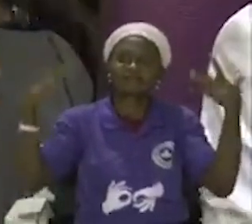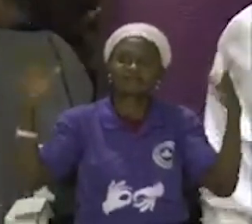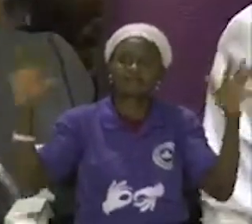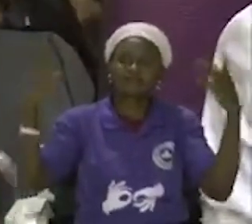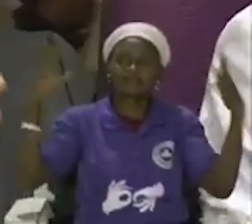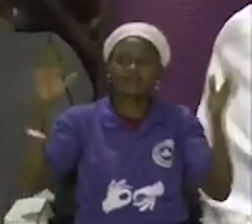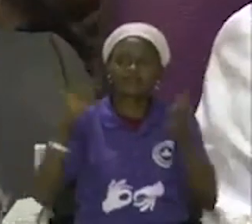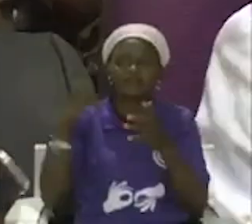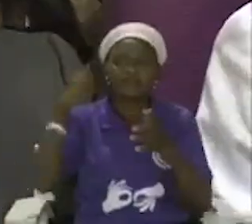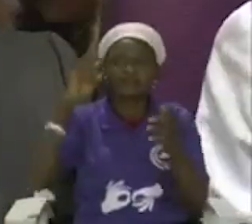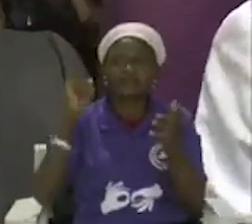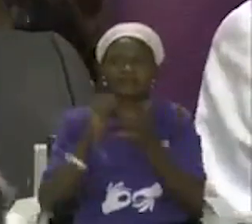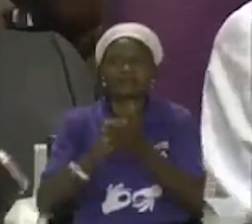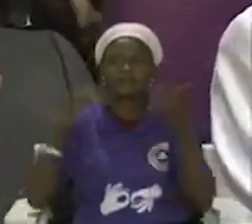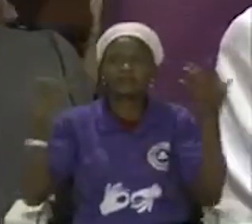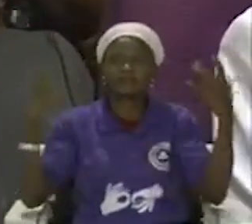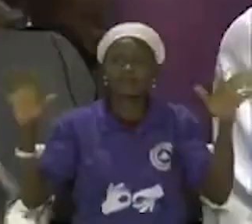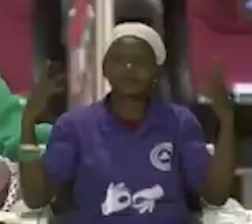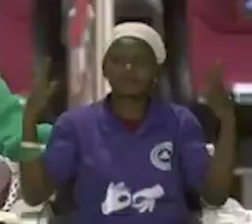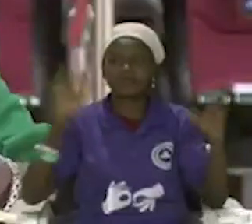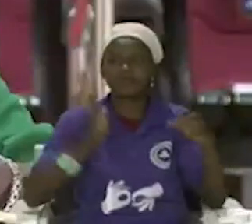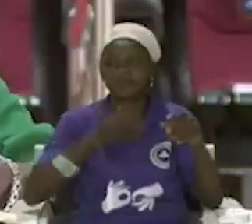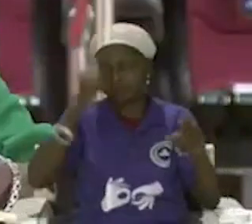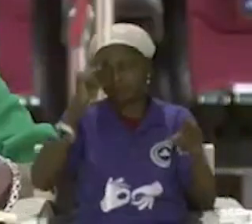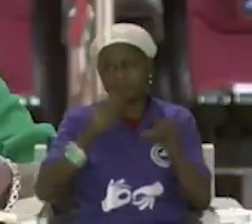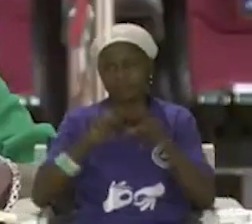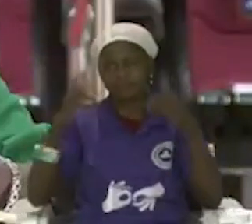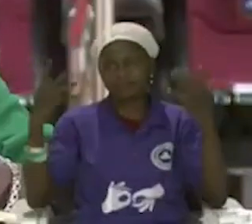that brother.